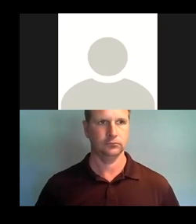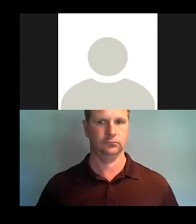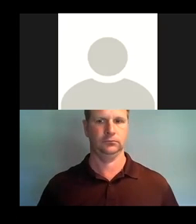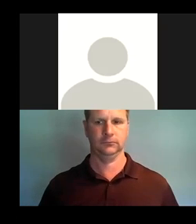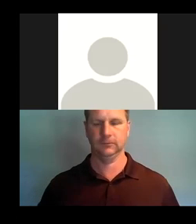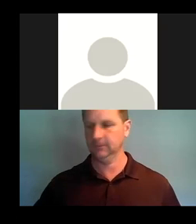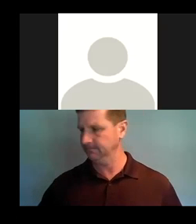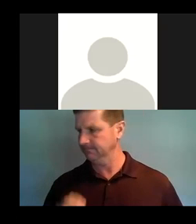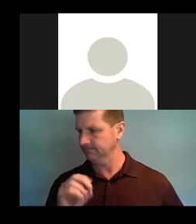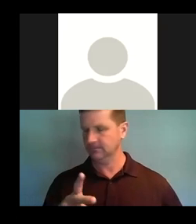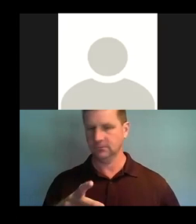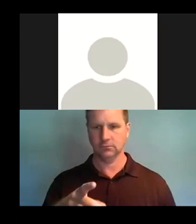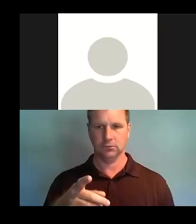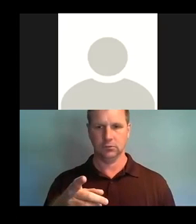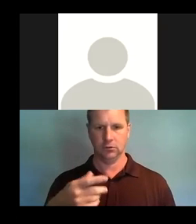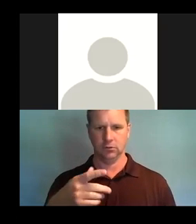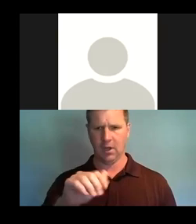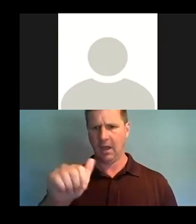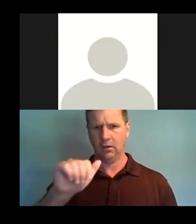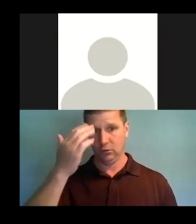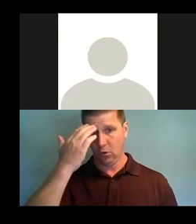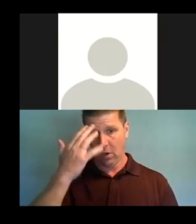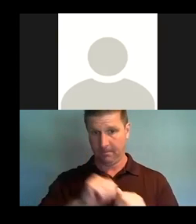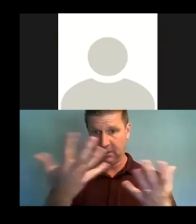Okay. Do we have any sense of how many additional